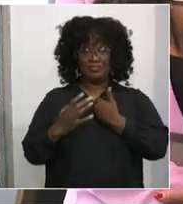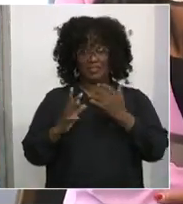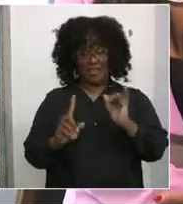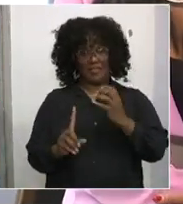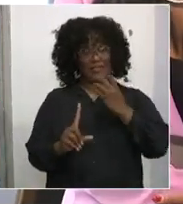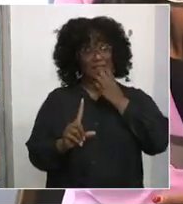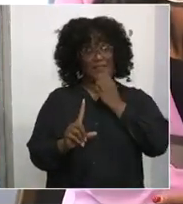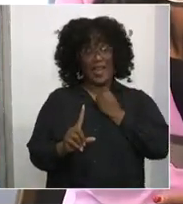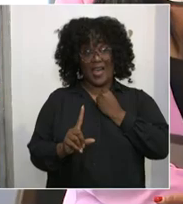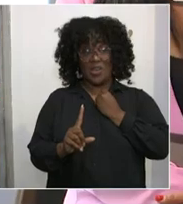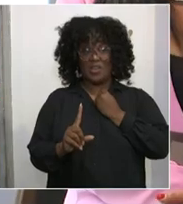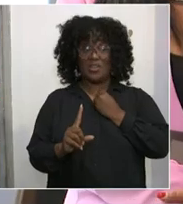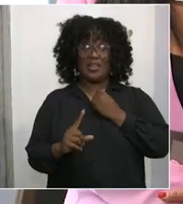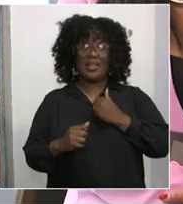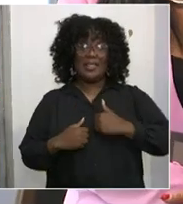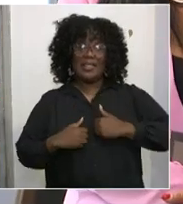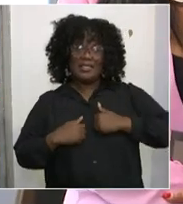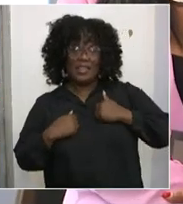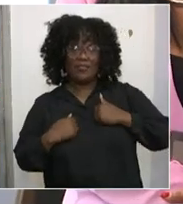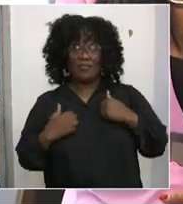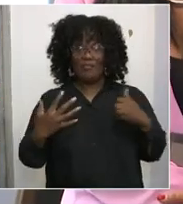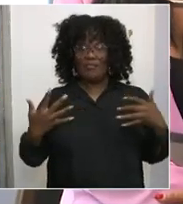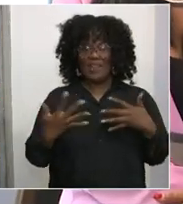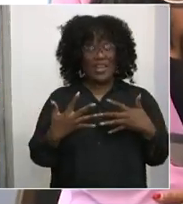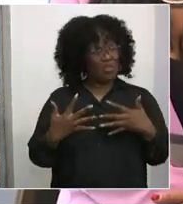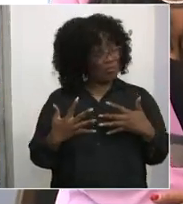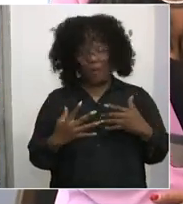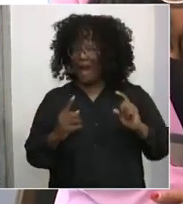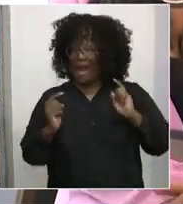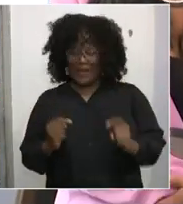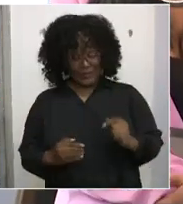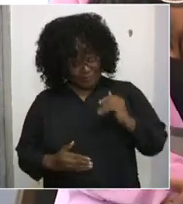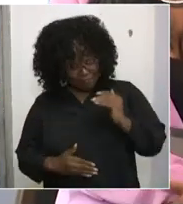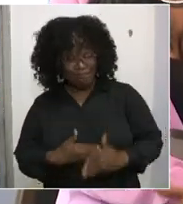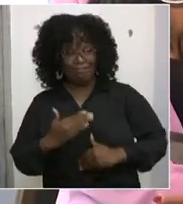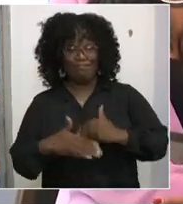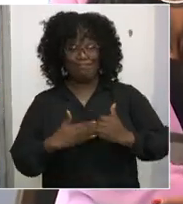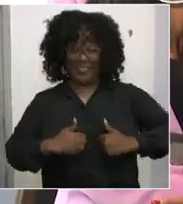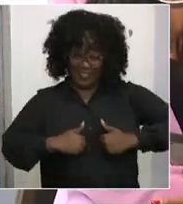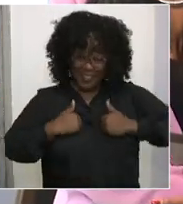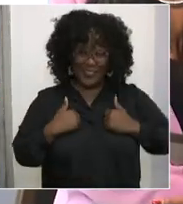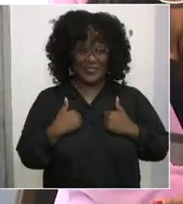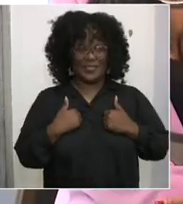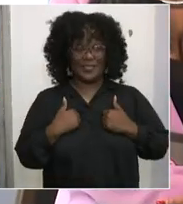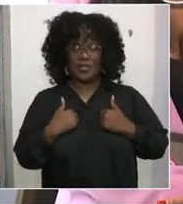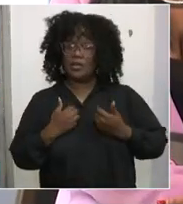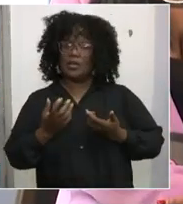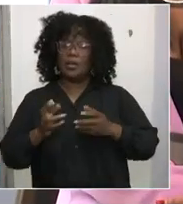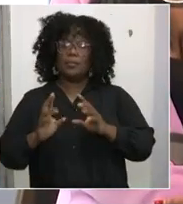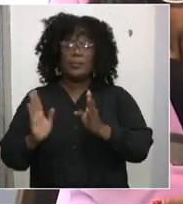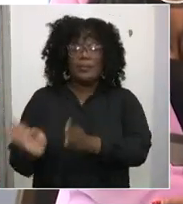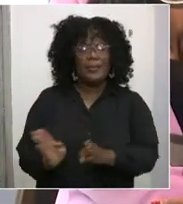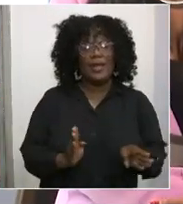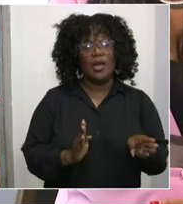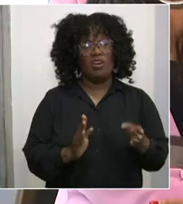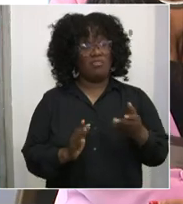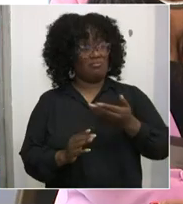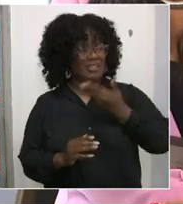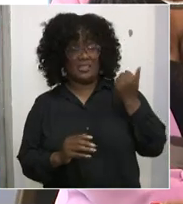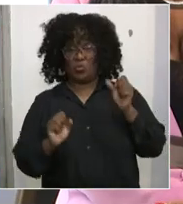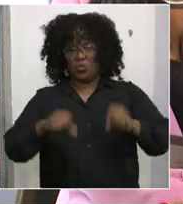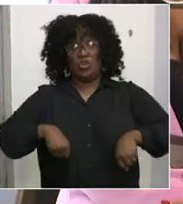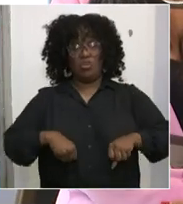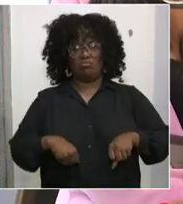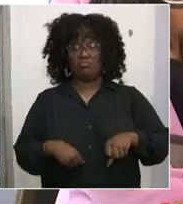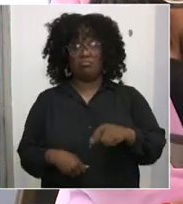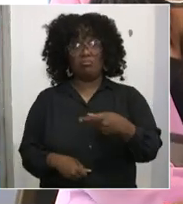have to live our lives. We have to prepare and be as best prepared as we can. But we have